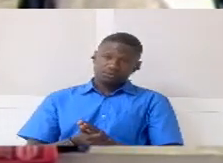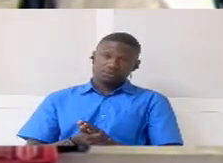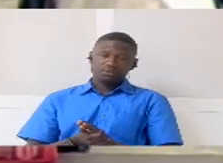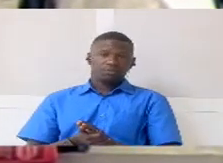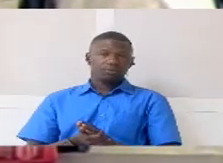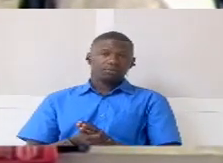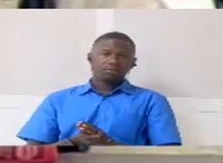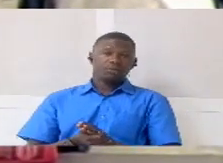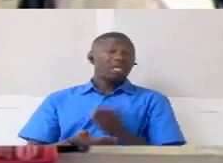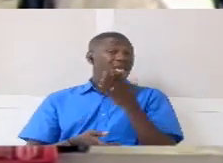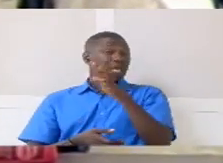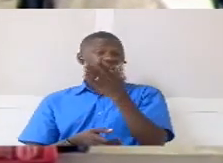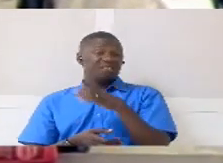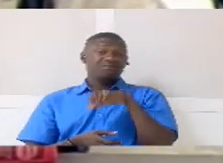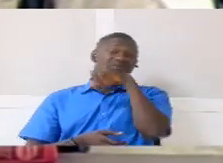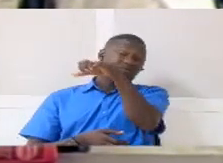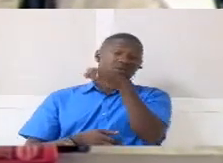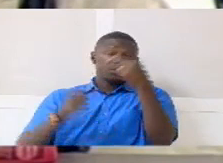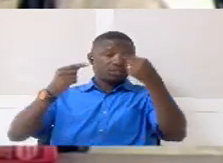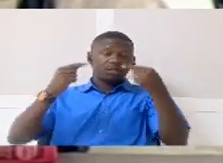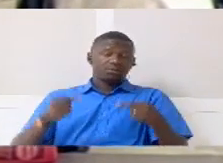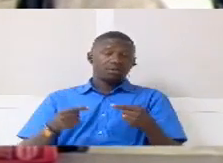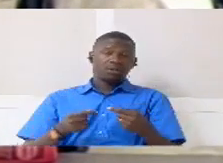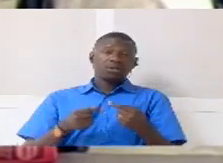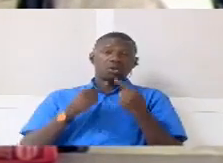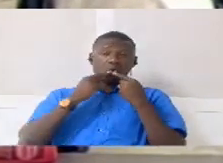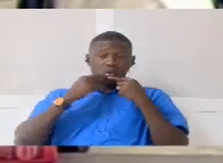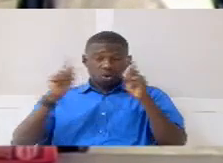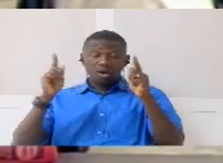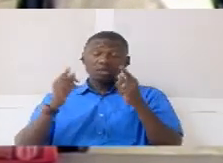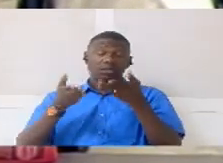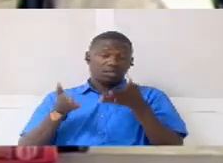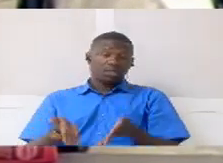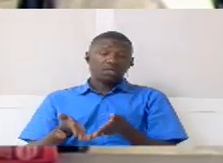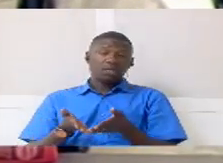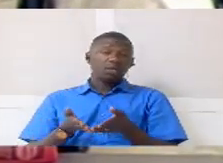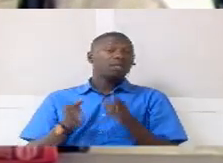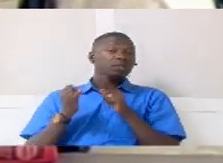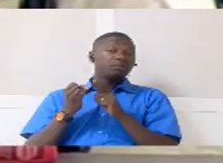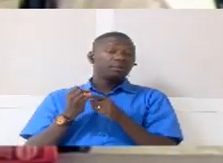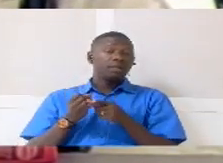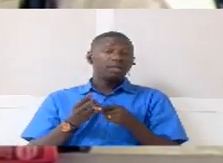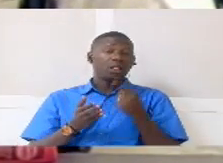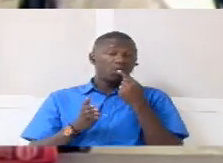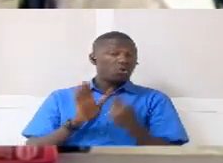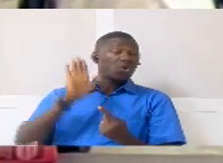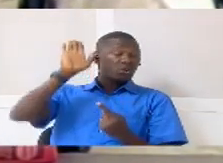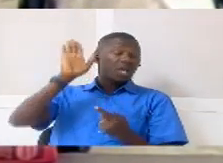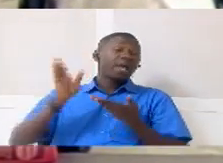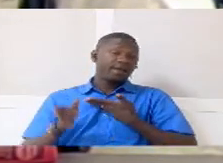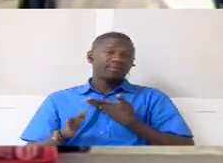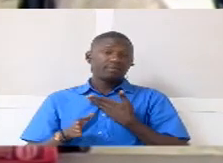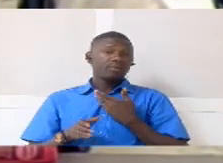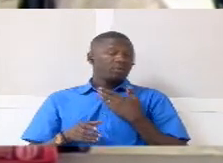Any false statement uttered here, especially a statement under oath, would attract